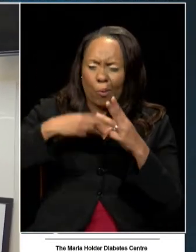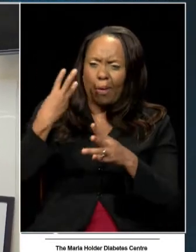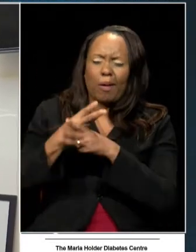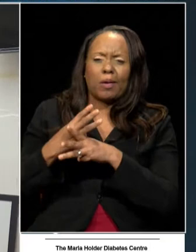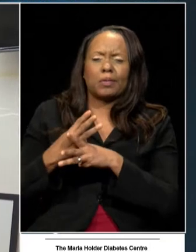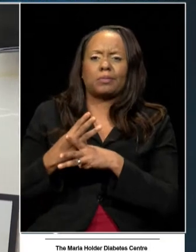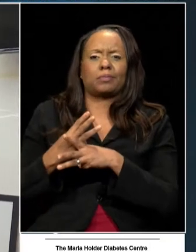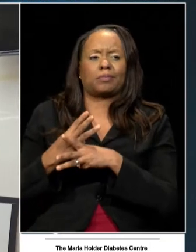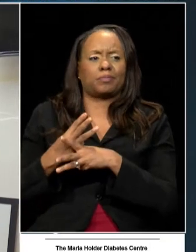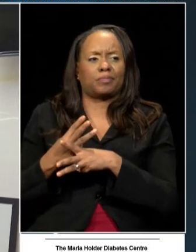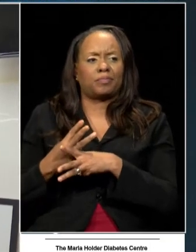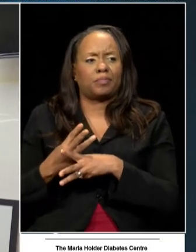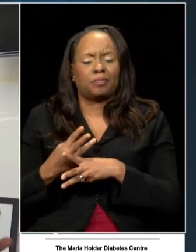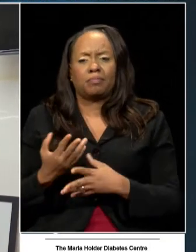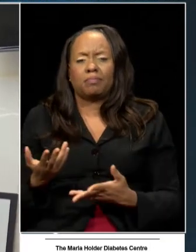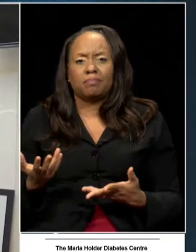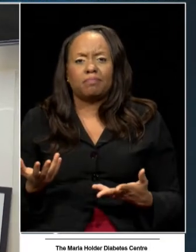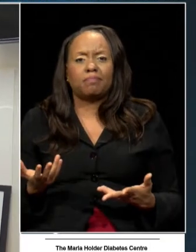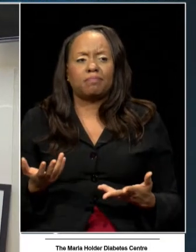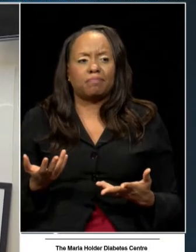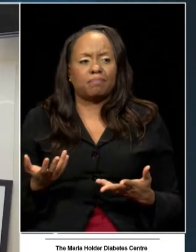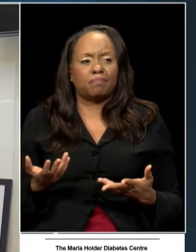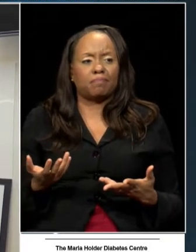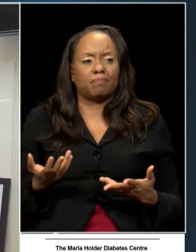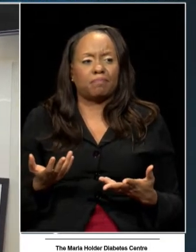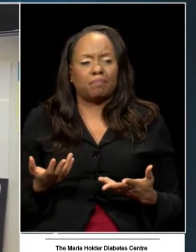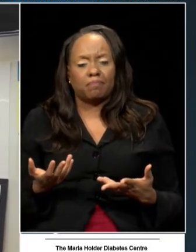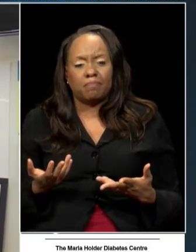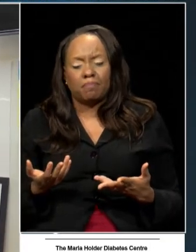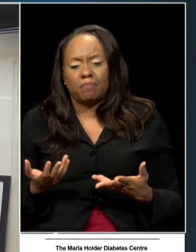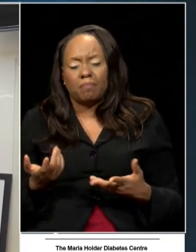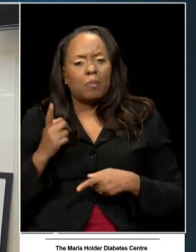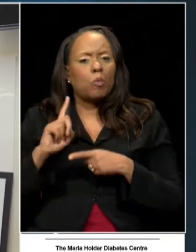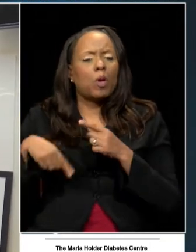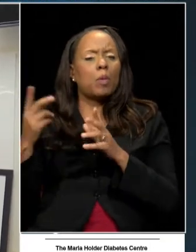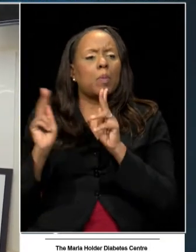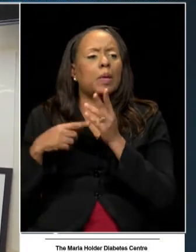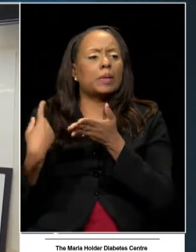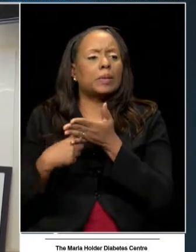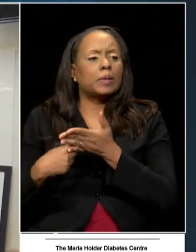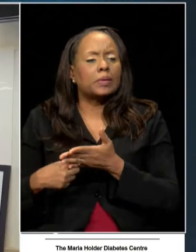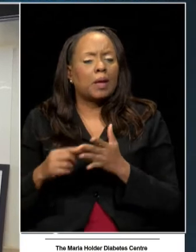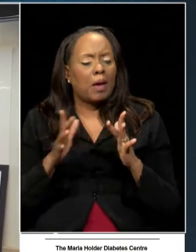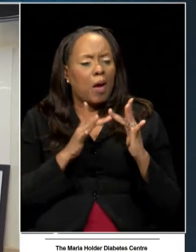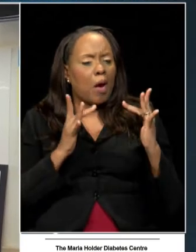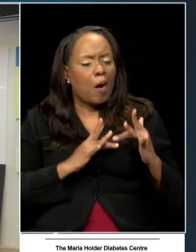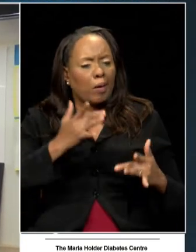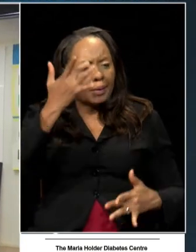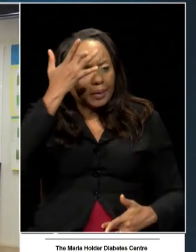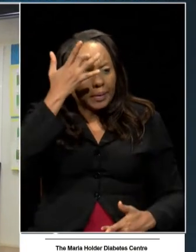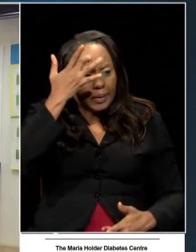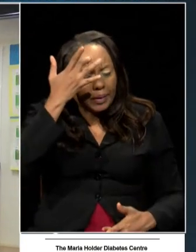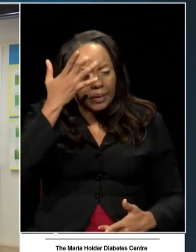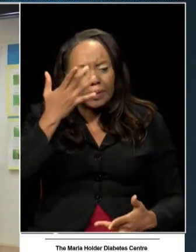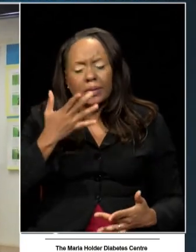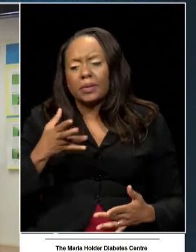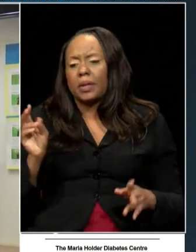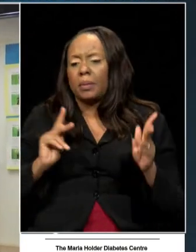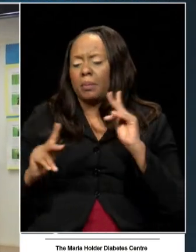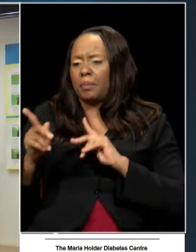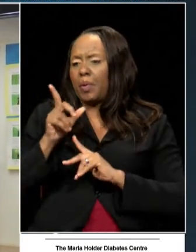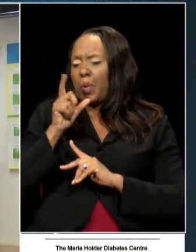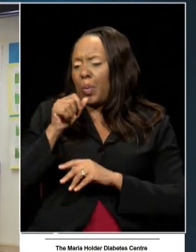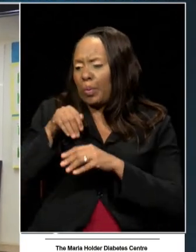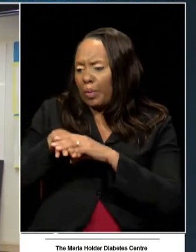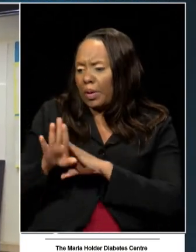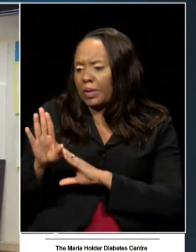there's always this disconnect between the amount of heart disease and the amount of patients coming through a cardiac rehab program. And a